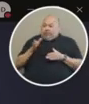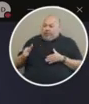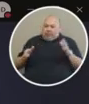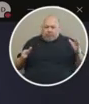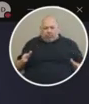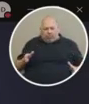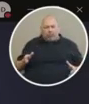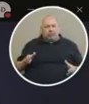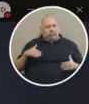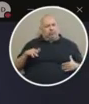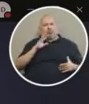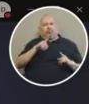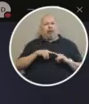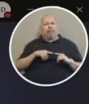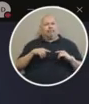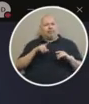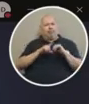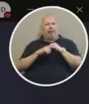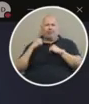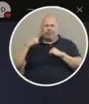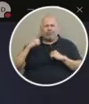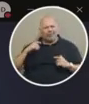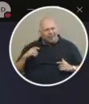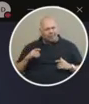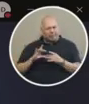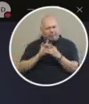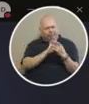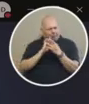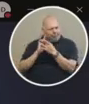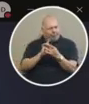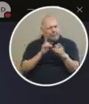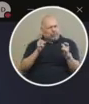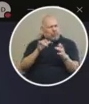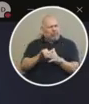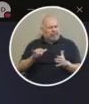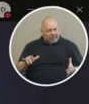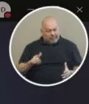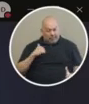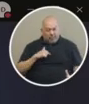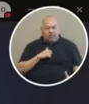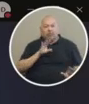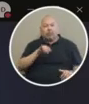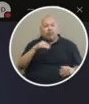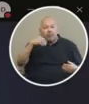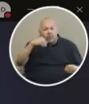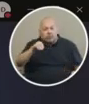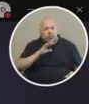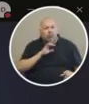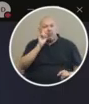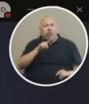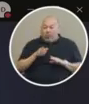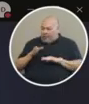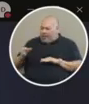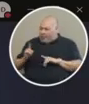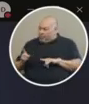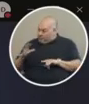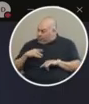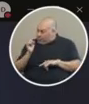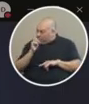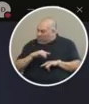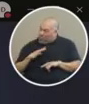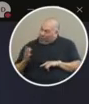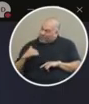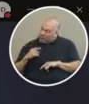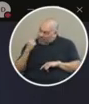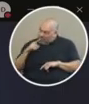El Paso strong. It's about sticking together and controlling that. If we go to the store for your neighbor. Do the neighborly